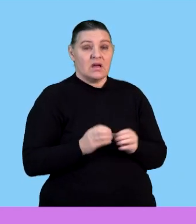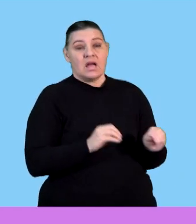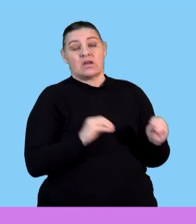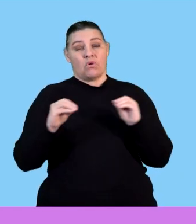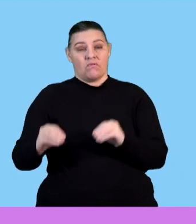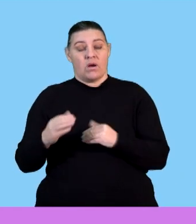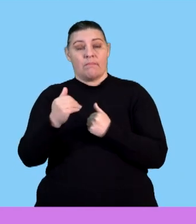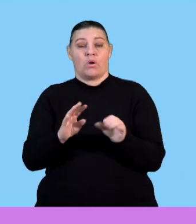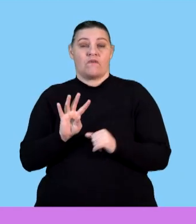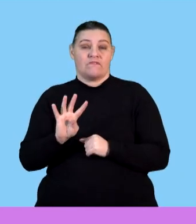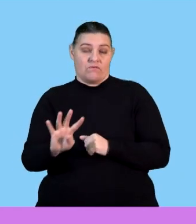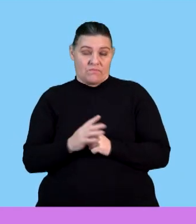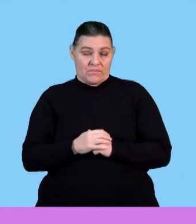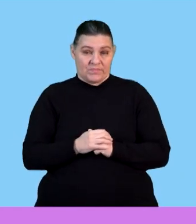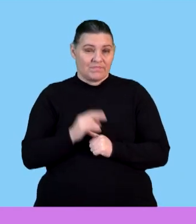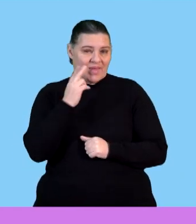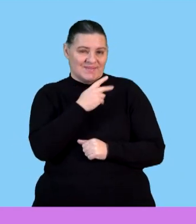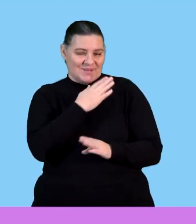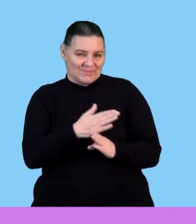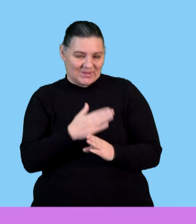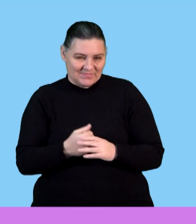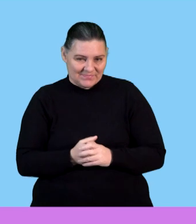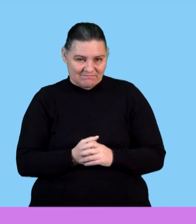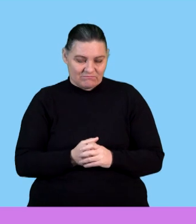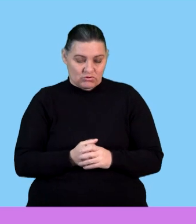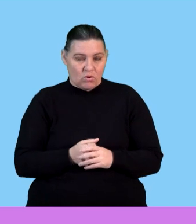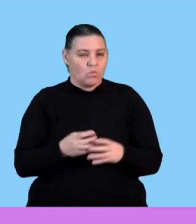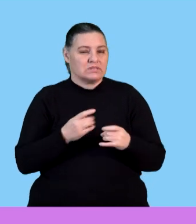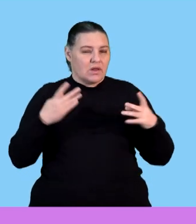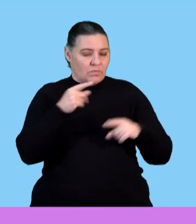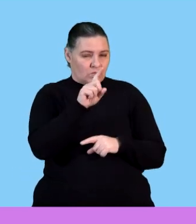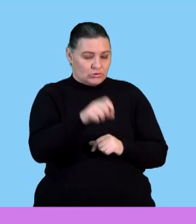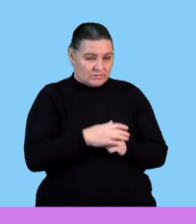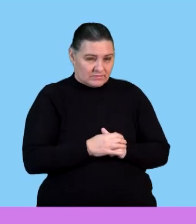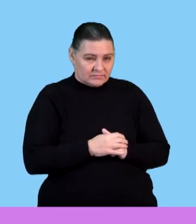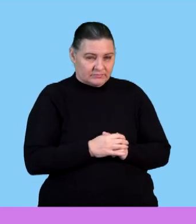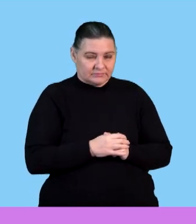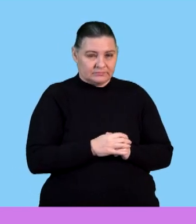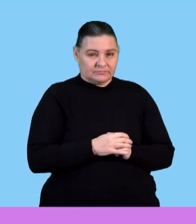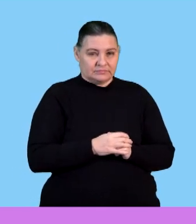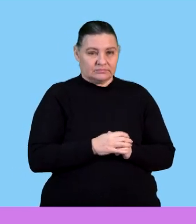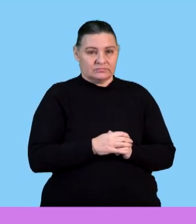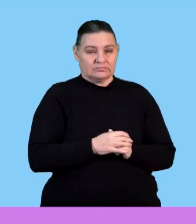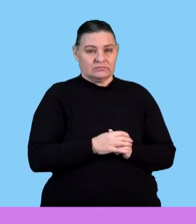gets carried over into block 4. Nice work. Let's pick this question up. So,